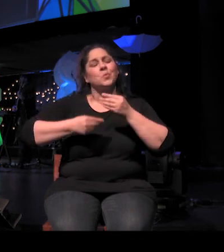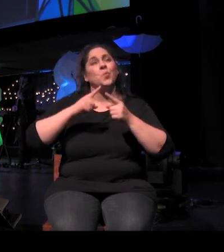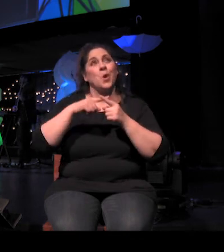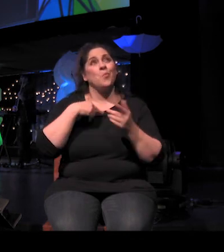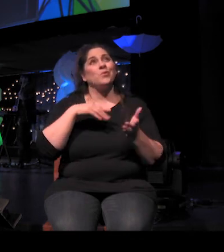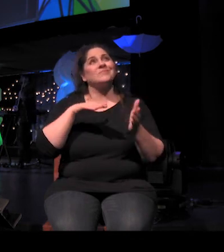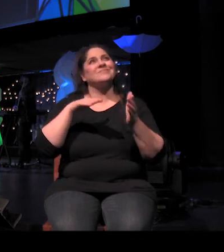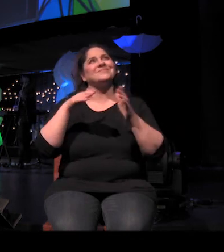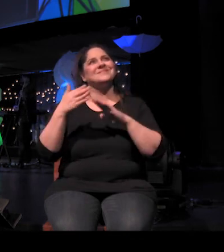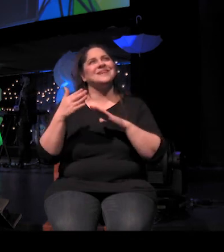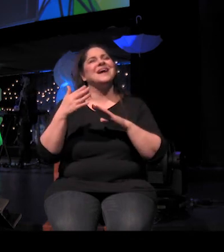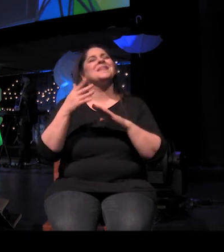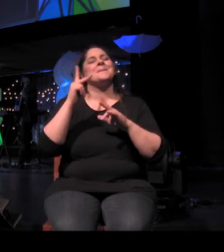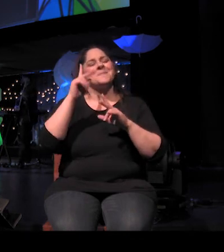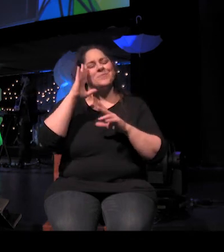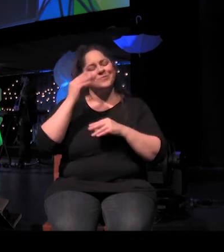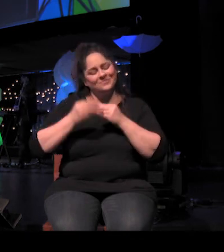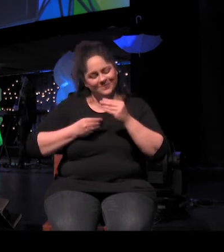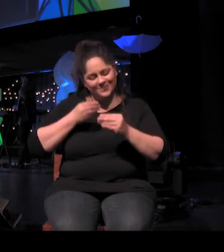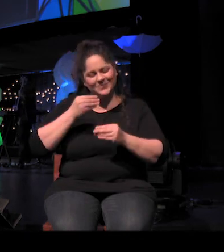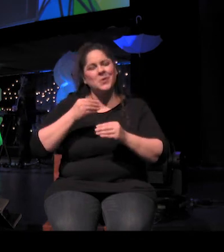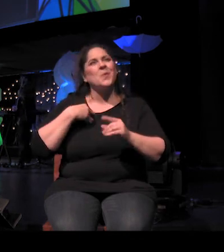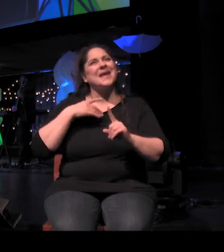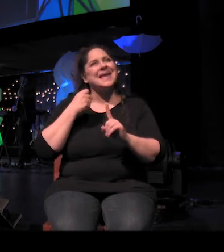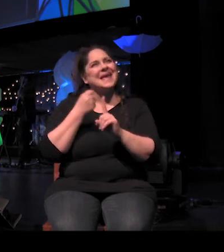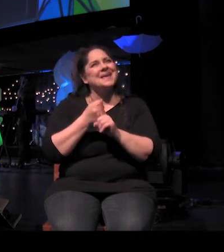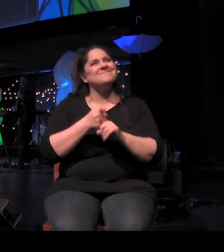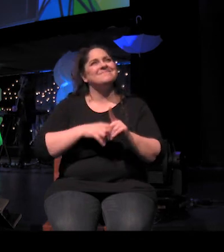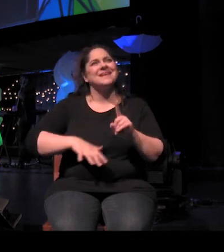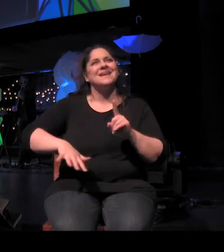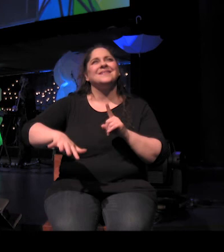to make an impact in the people around us.